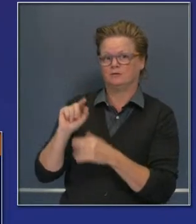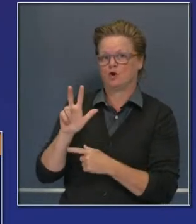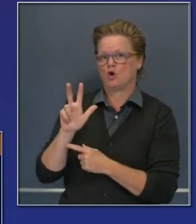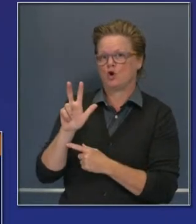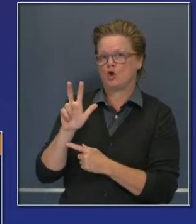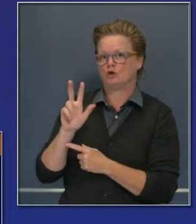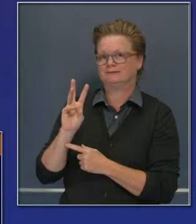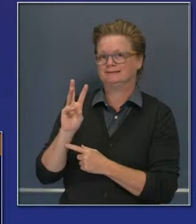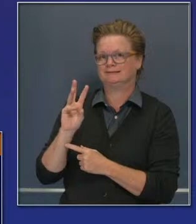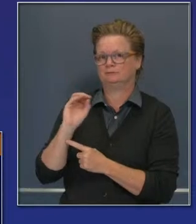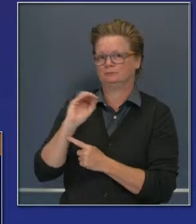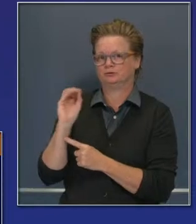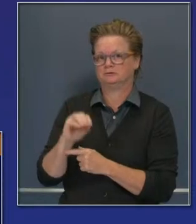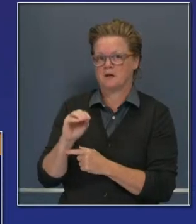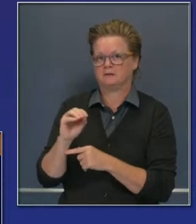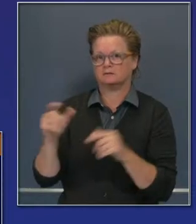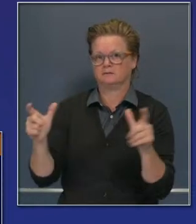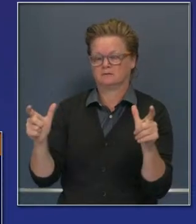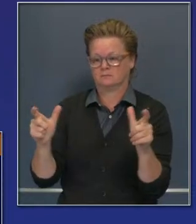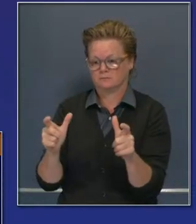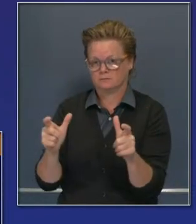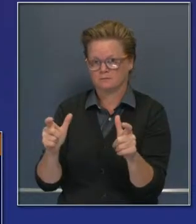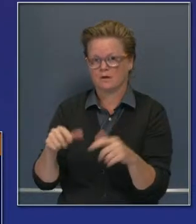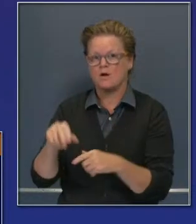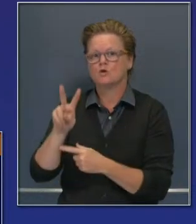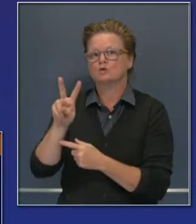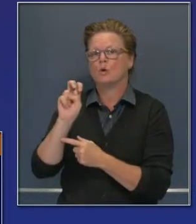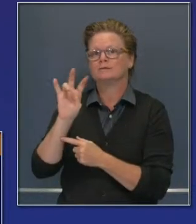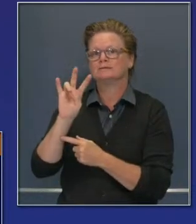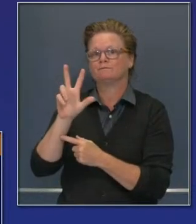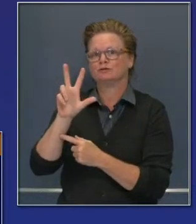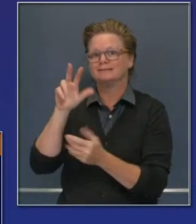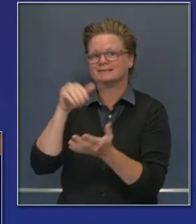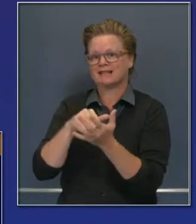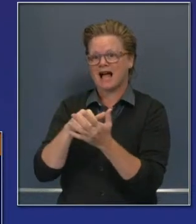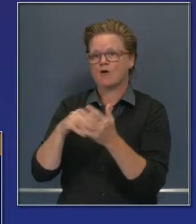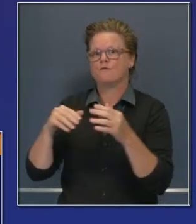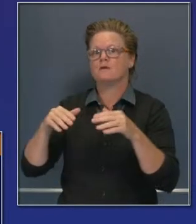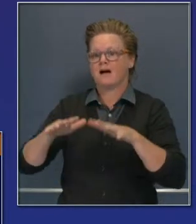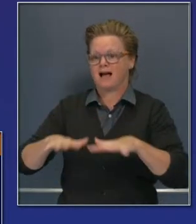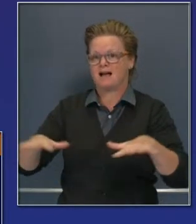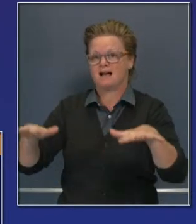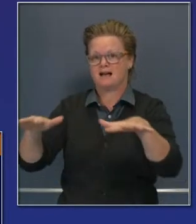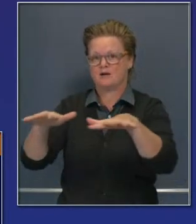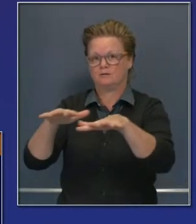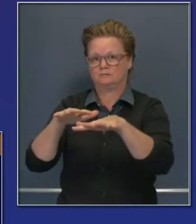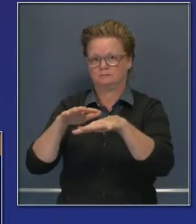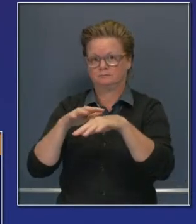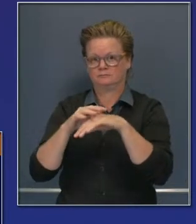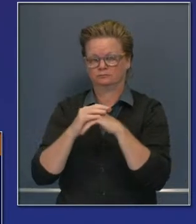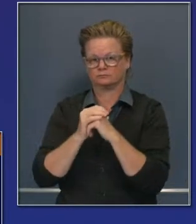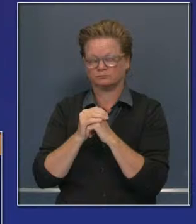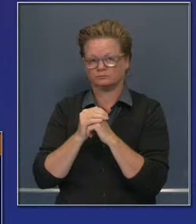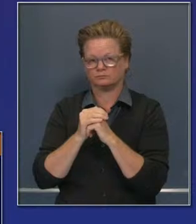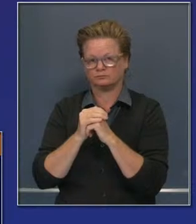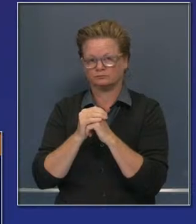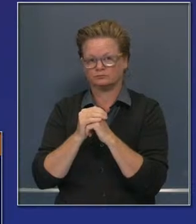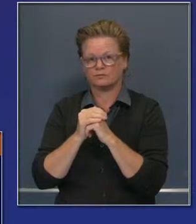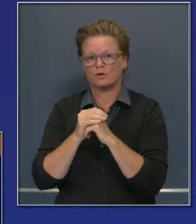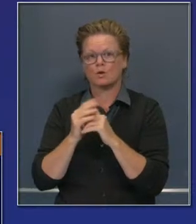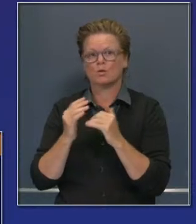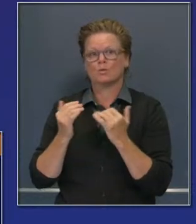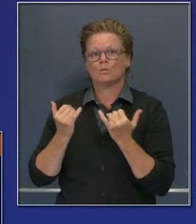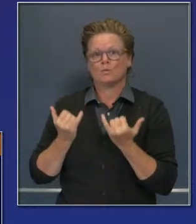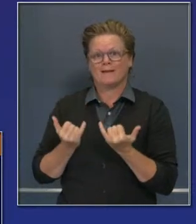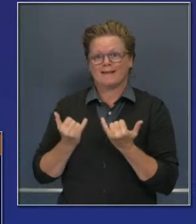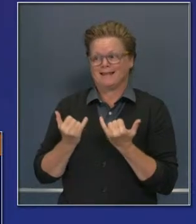273,000 acres that had been burned in this, again, the 5th largest complex in California's history. We've made